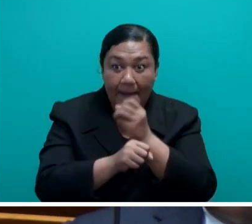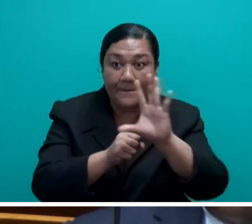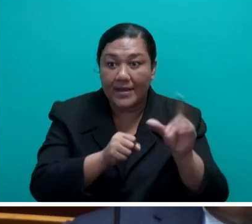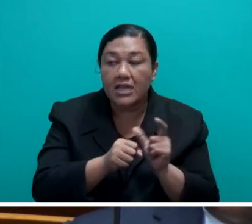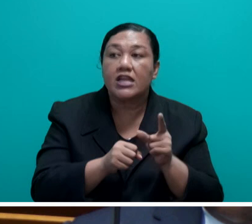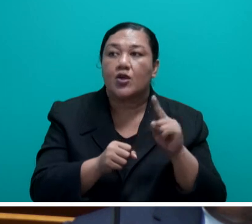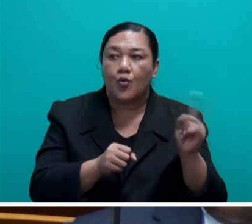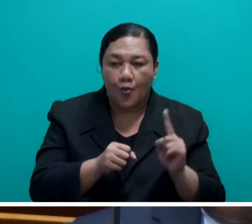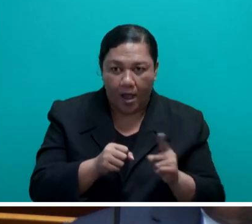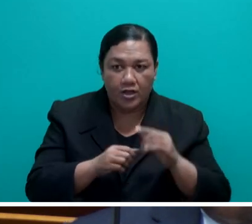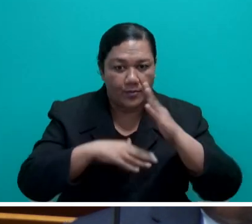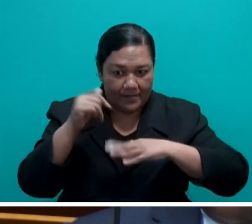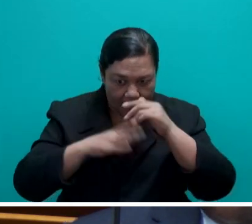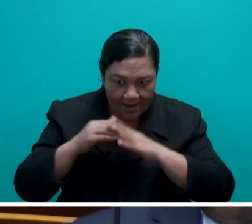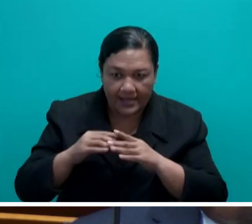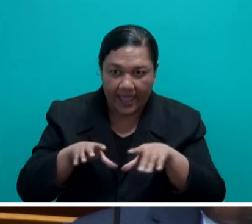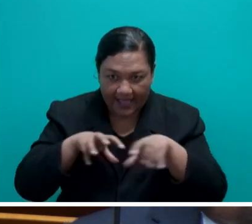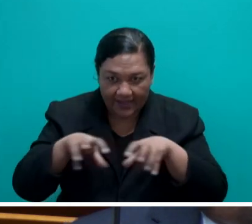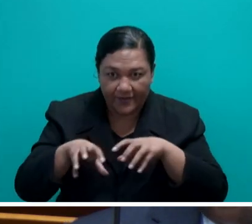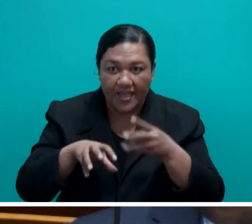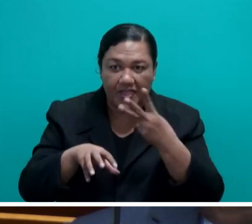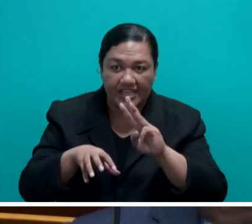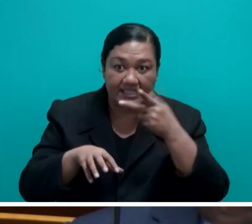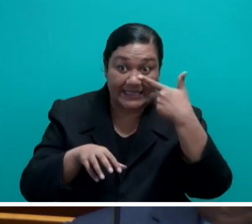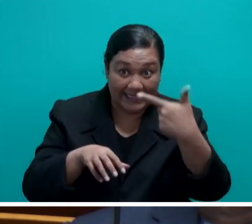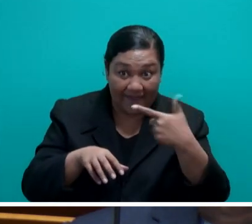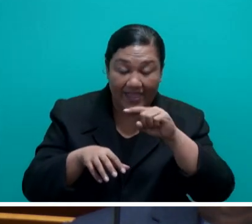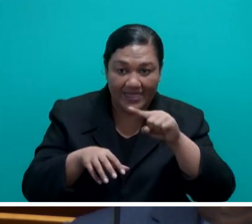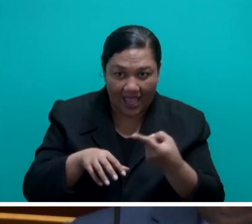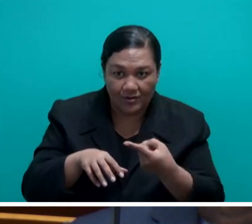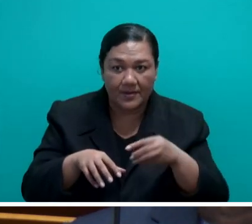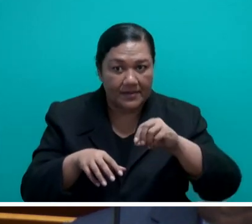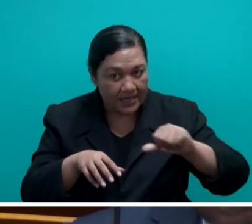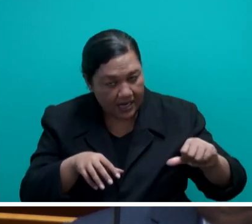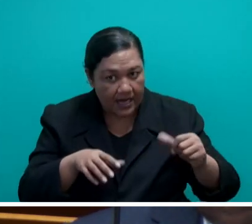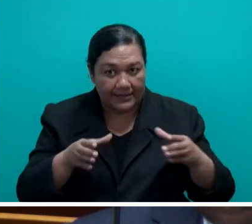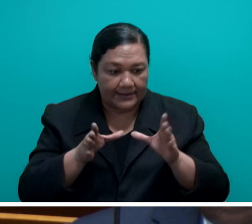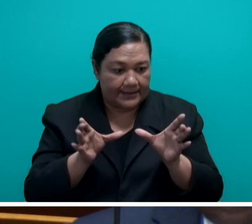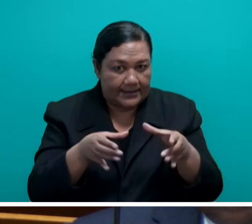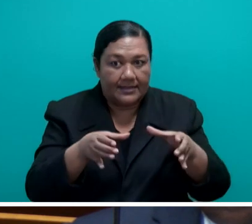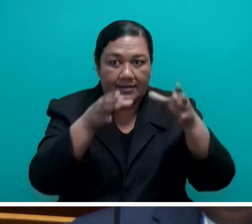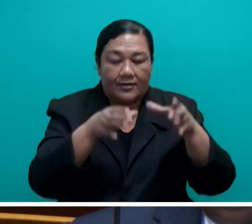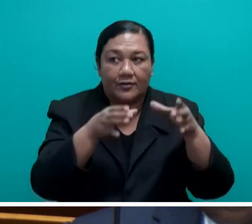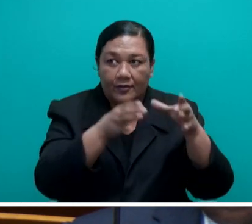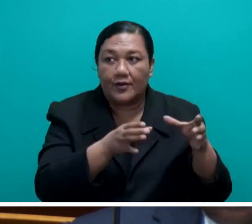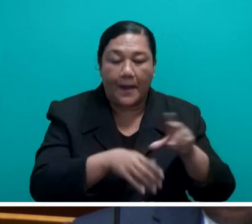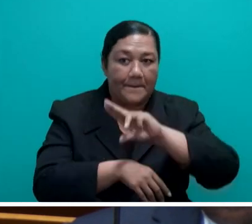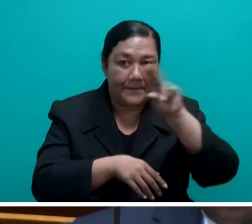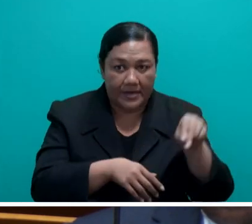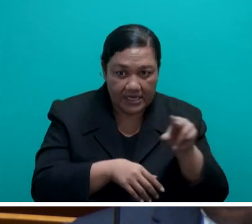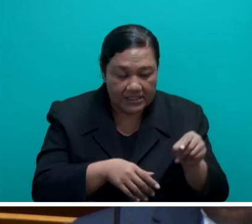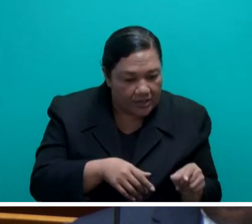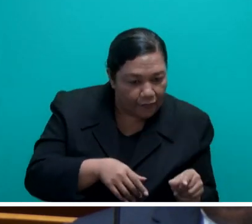as design and build works for 37 houses, communal septic tank, footbridge, and connecting